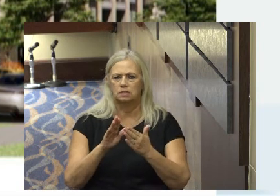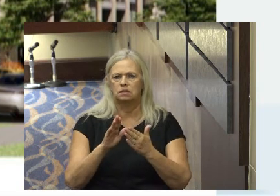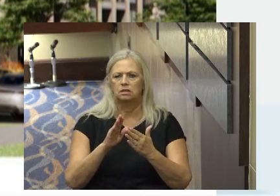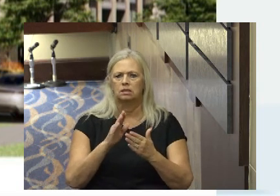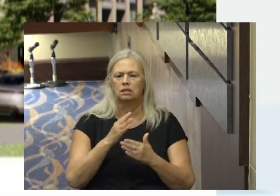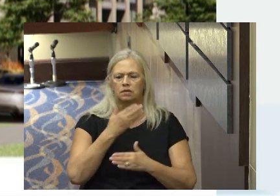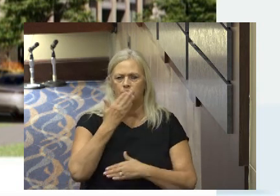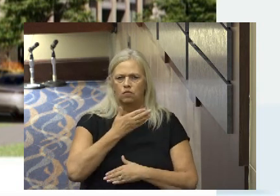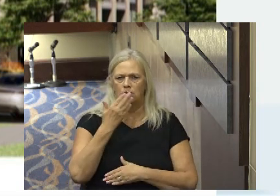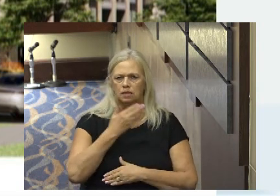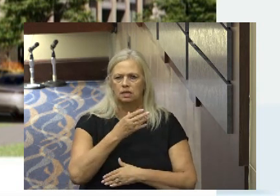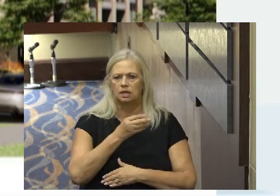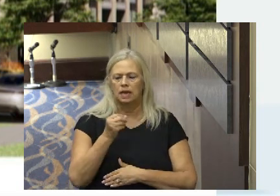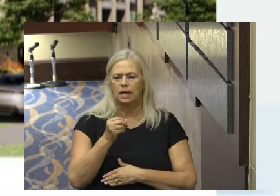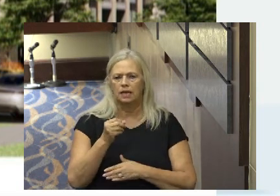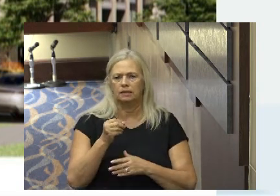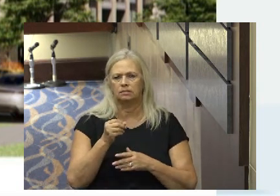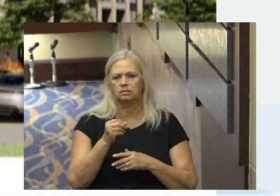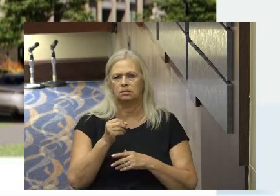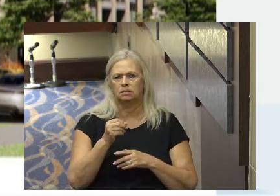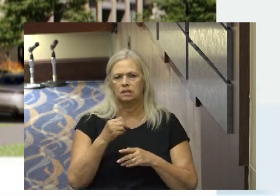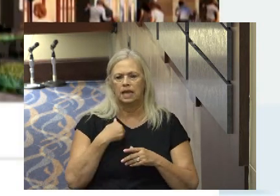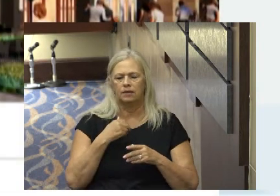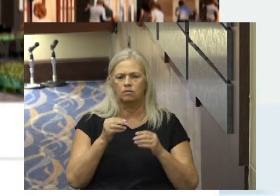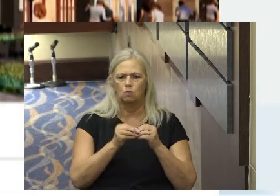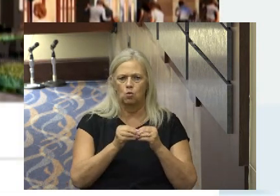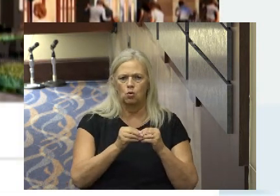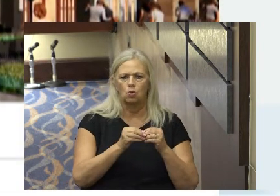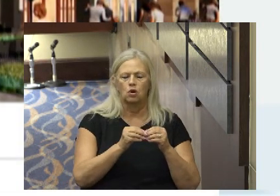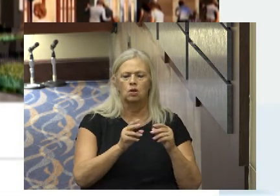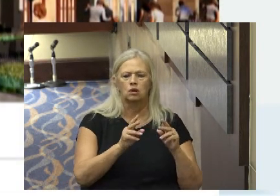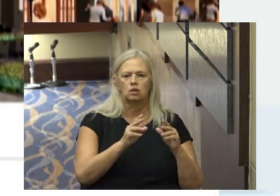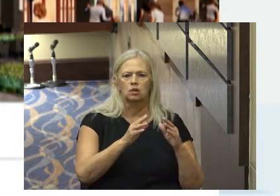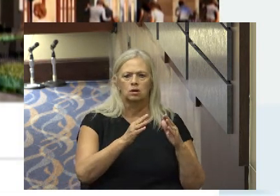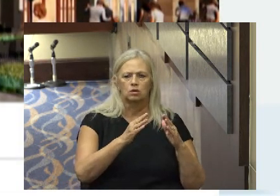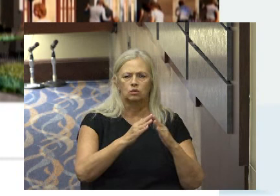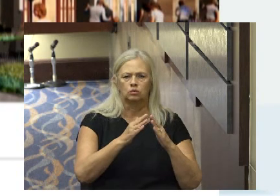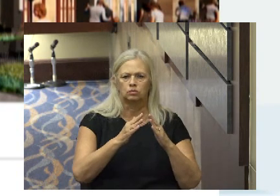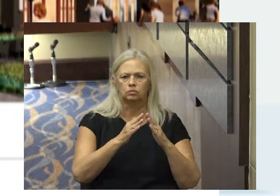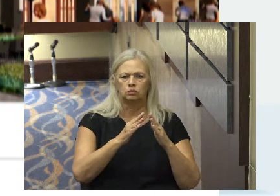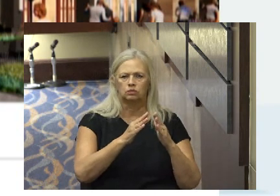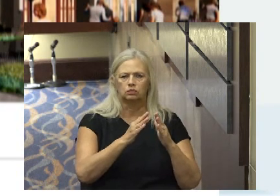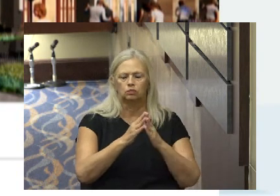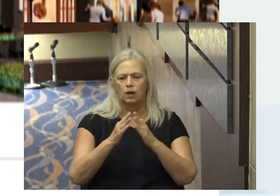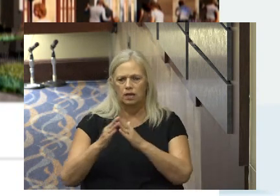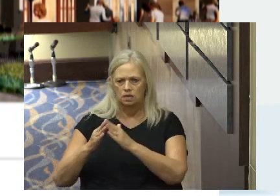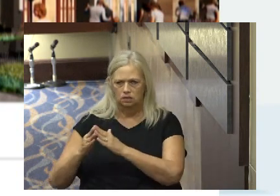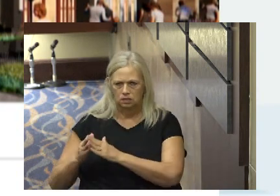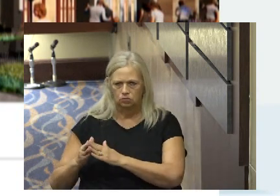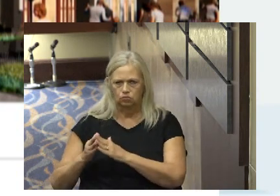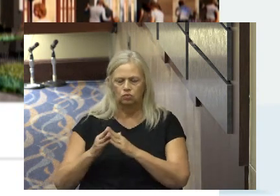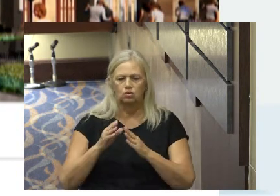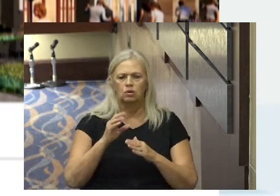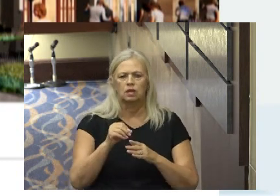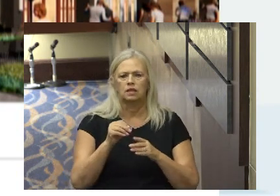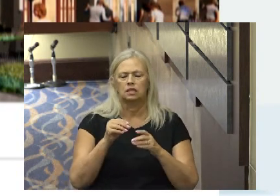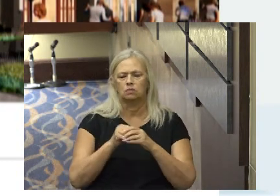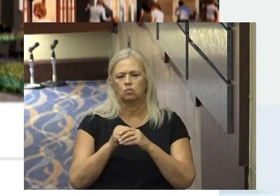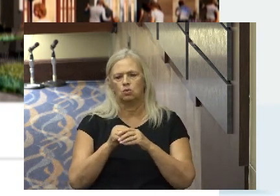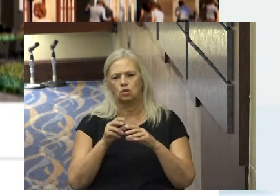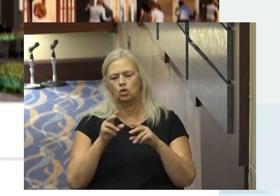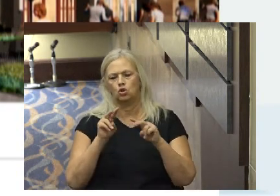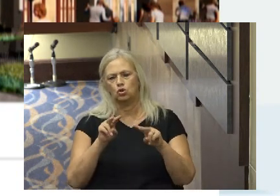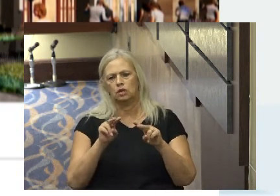in more to the multifamily residential. This is looking towards the entrance to the parking garage from